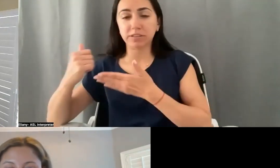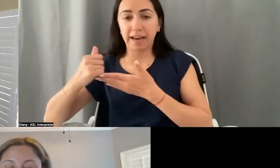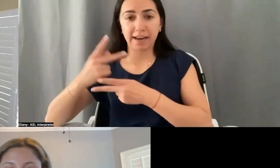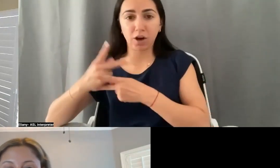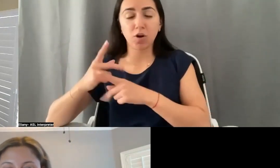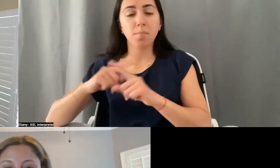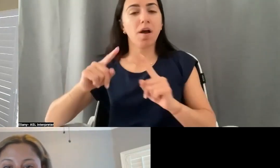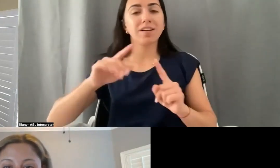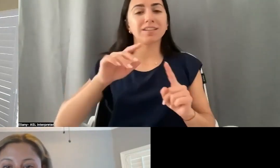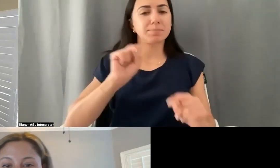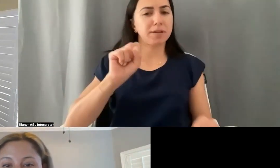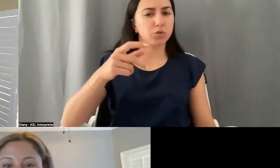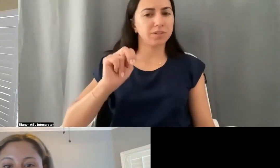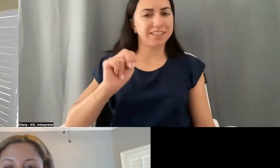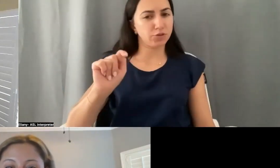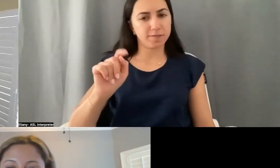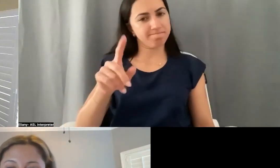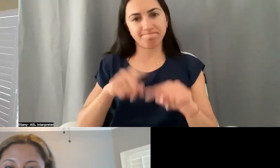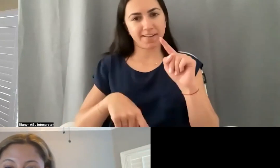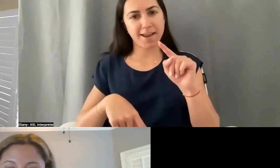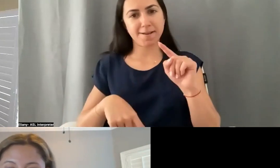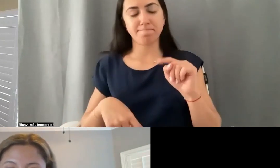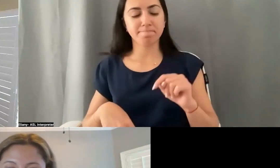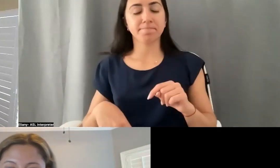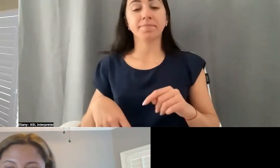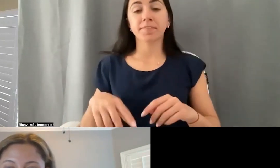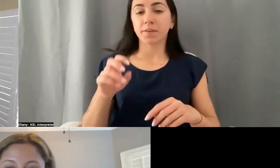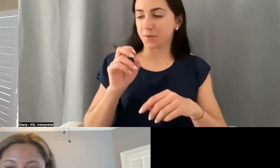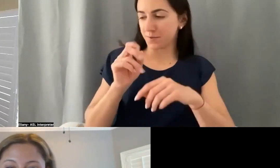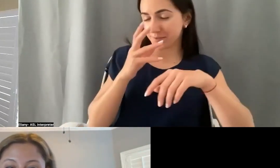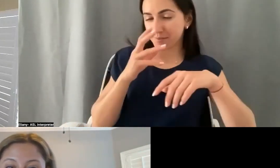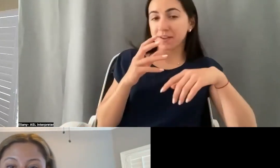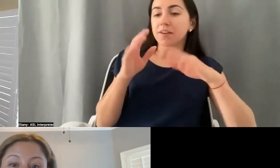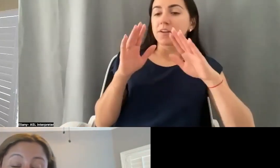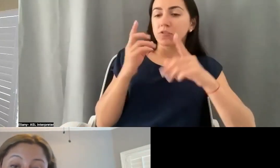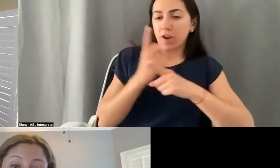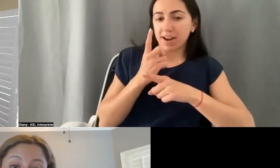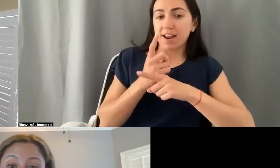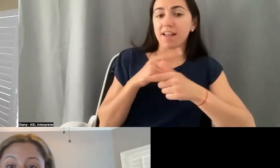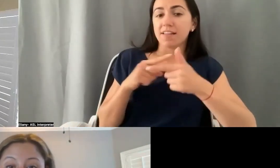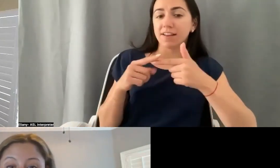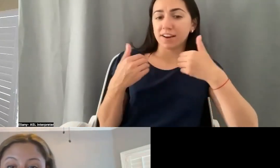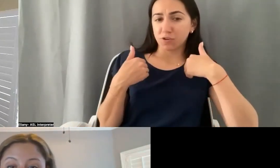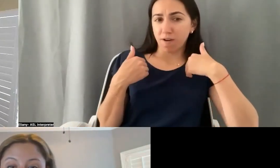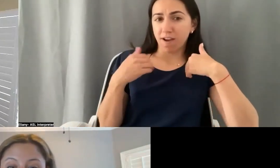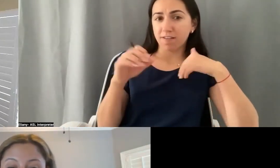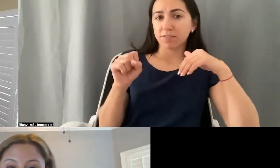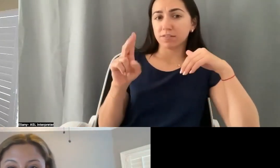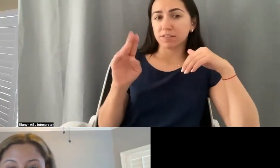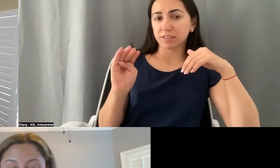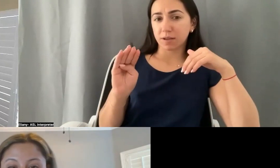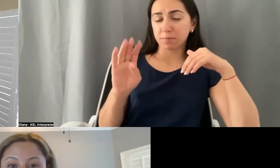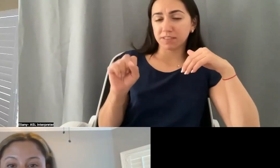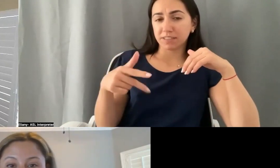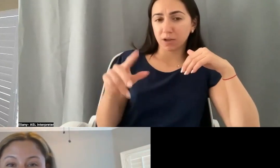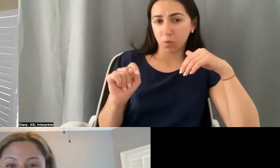trusts. That's right. And in that same vein, can you have a subsequent beneficiary in a